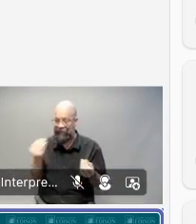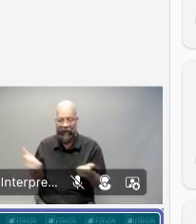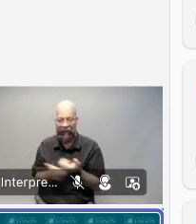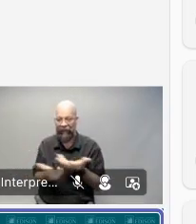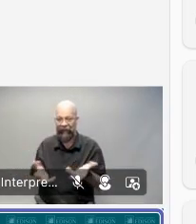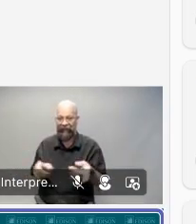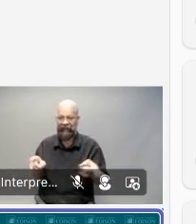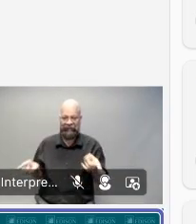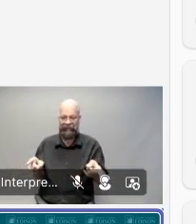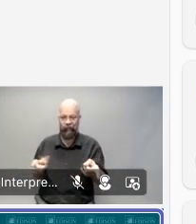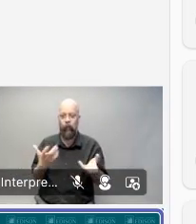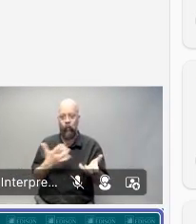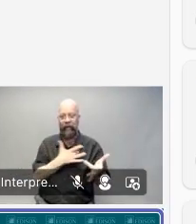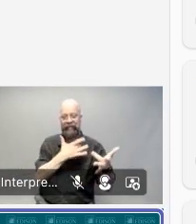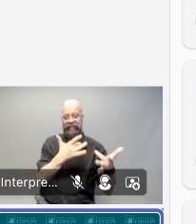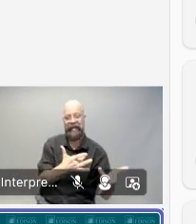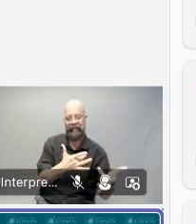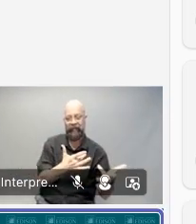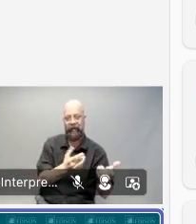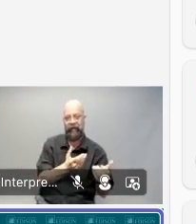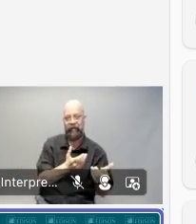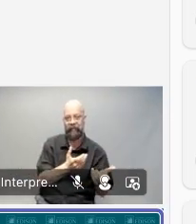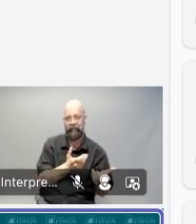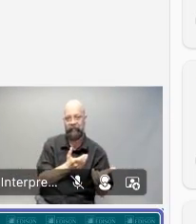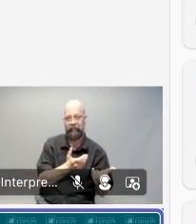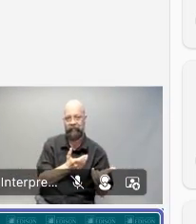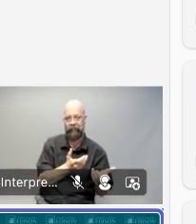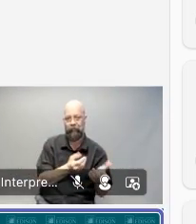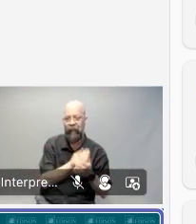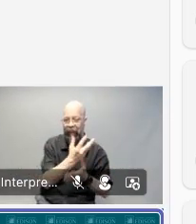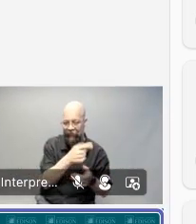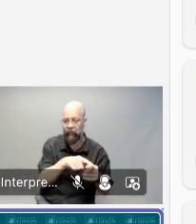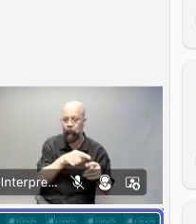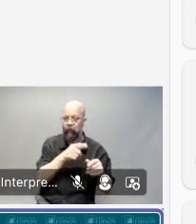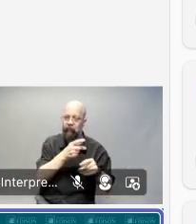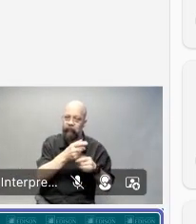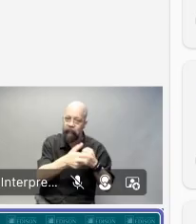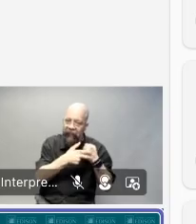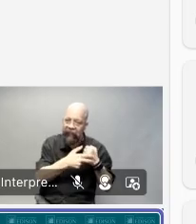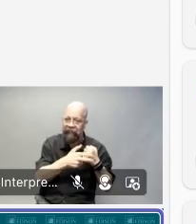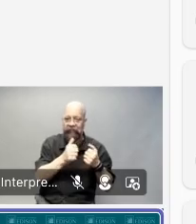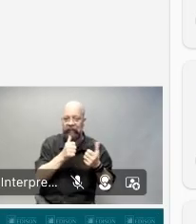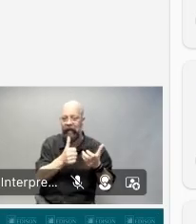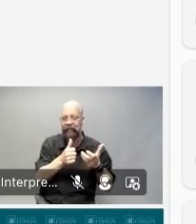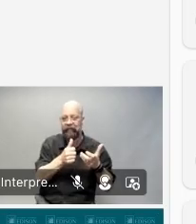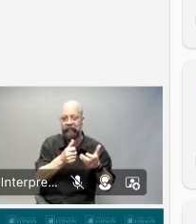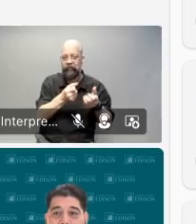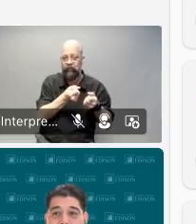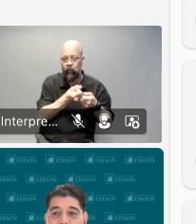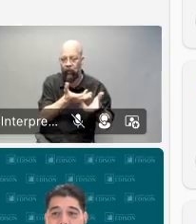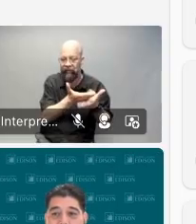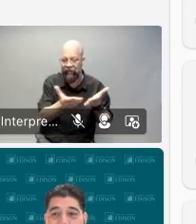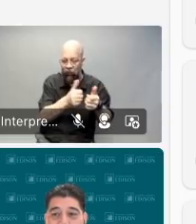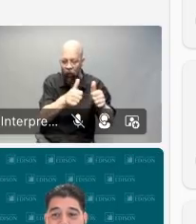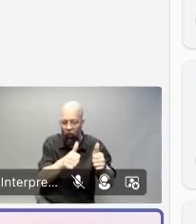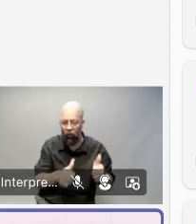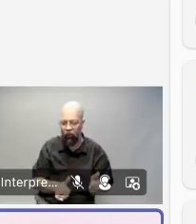gonna help us, with our erosion or anything else that we want to preserve there. Great, thank you so